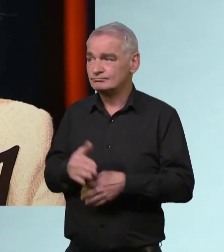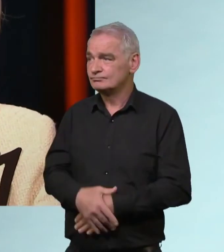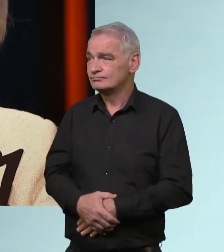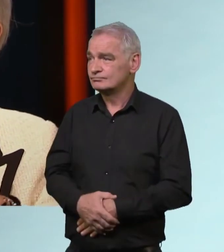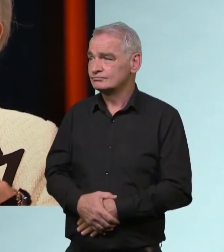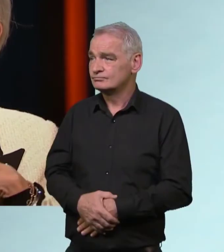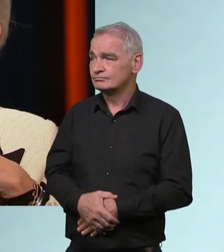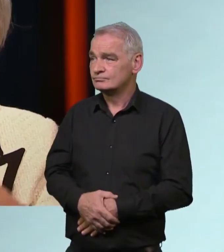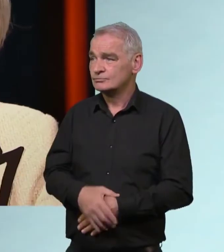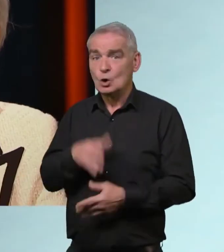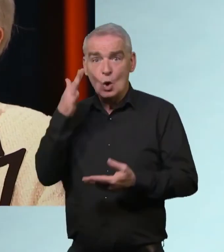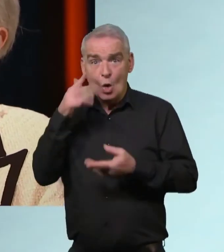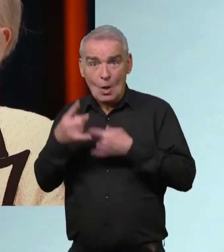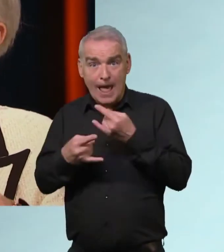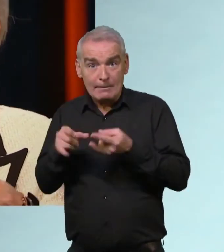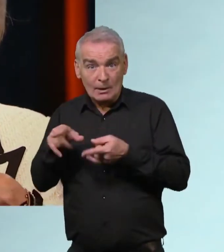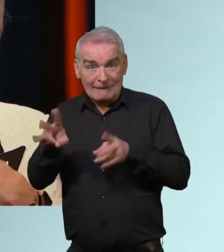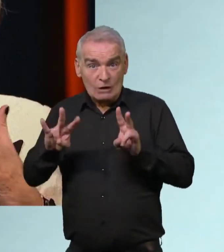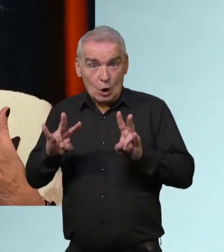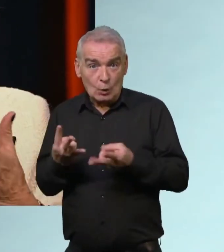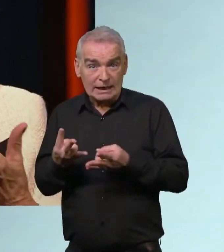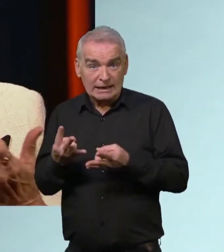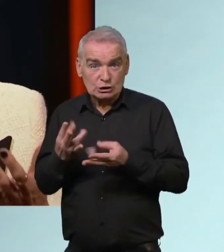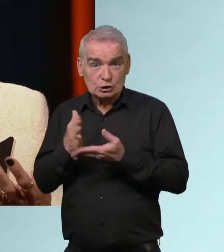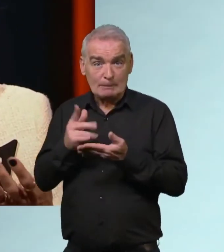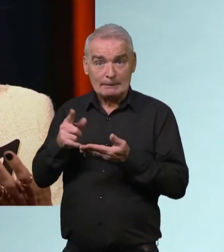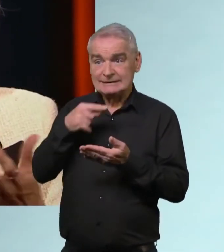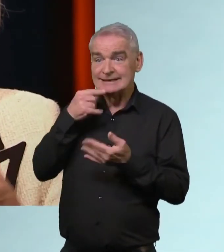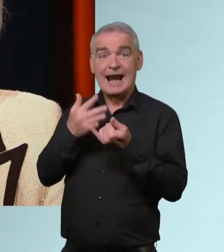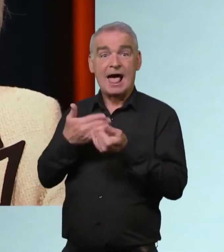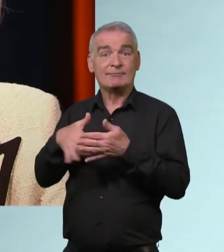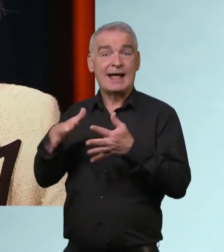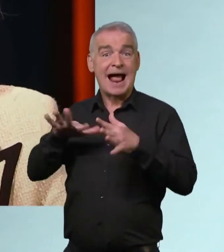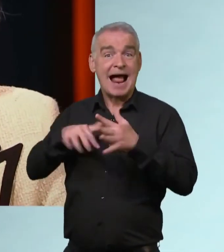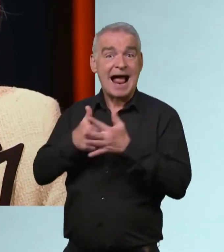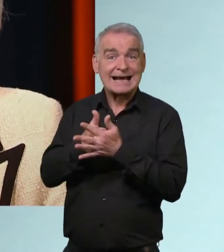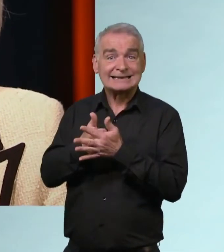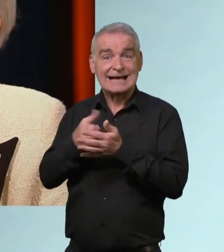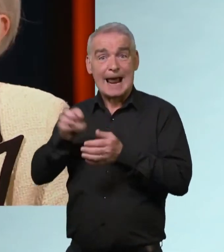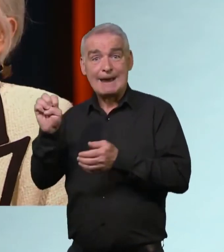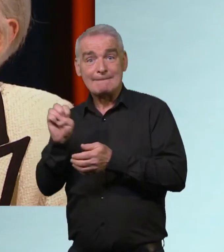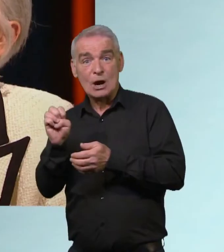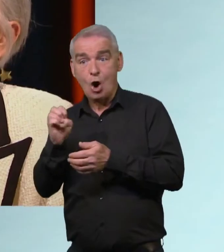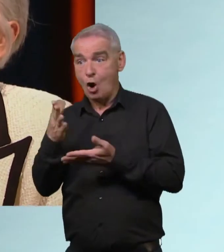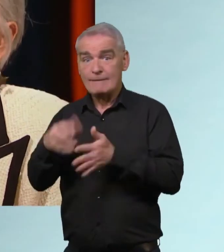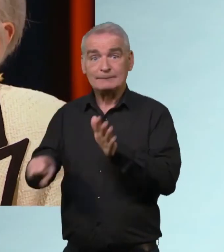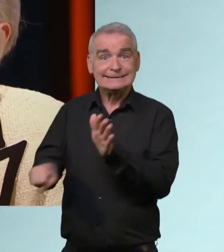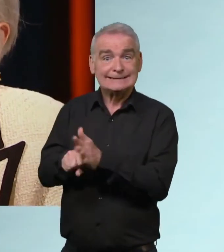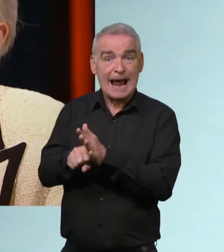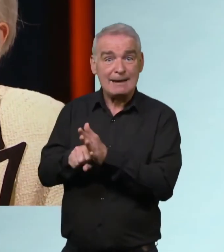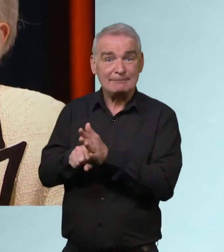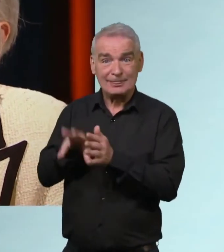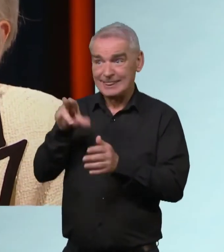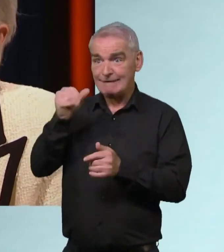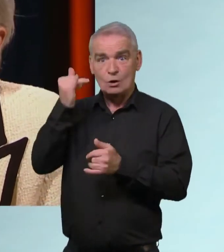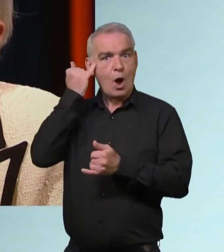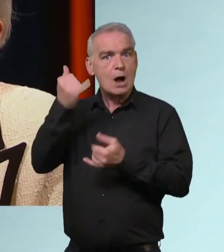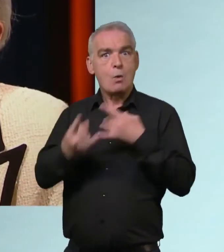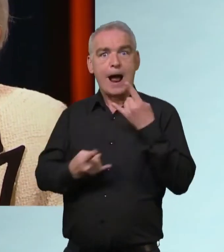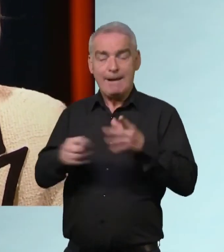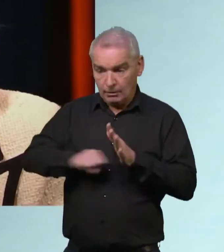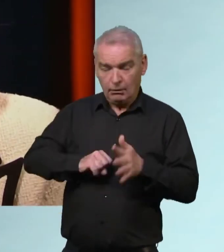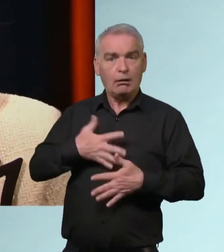very rapid and that we know that people stumble into accident emergency and they've been stabbed and they have no idea that that's happened except